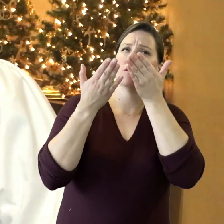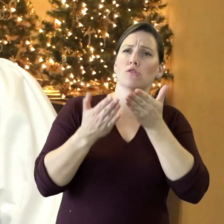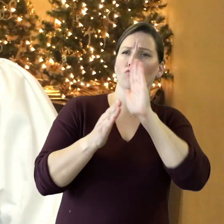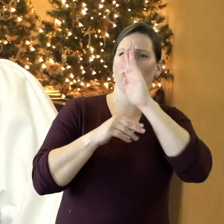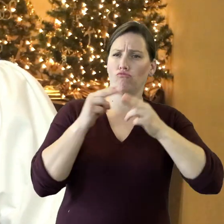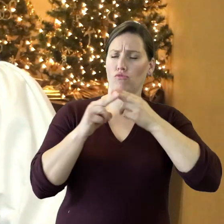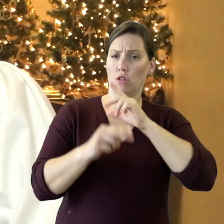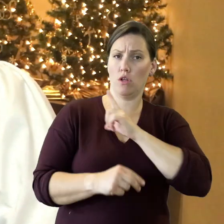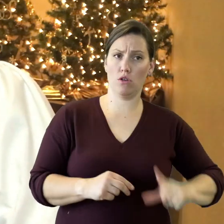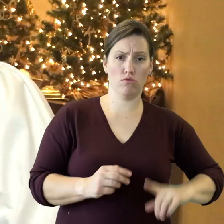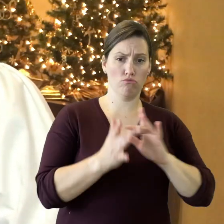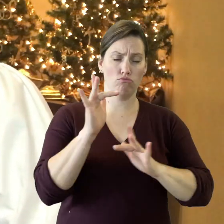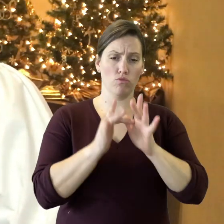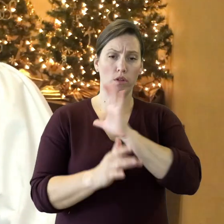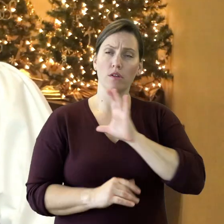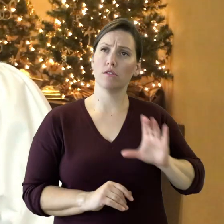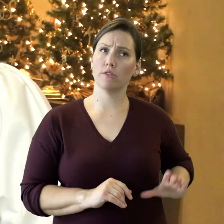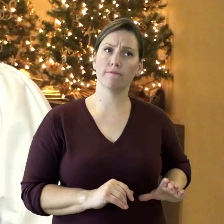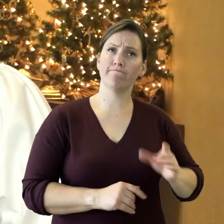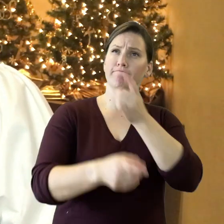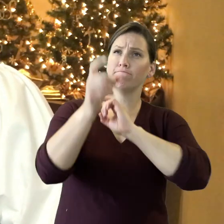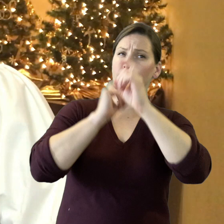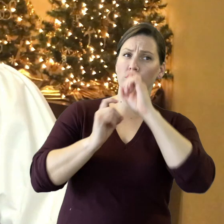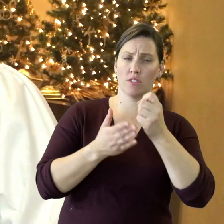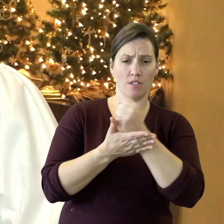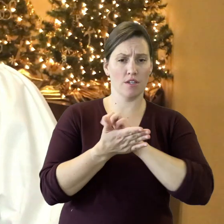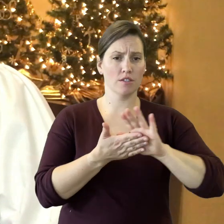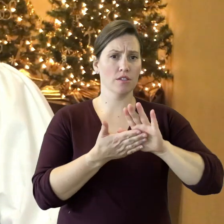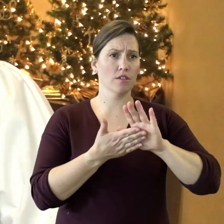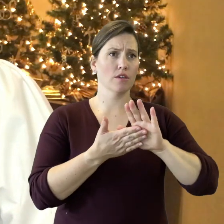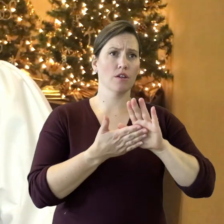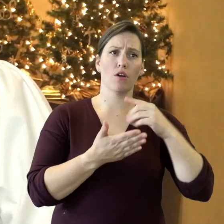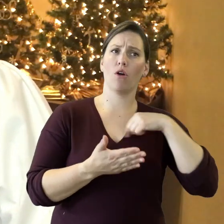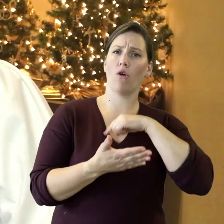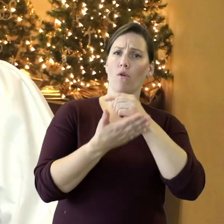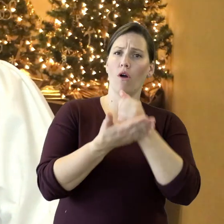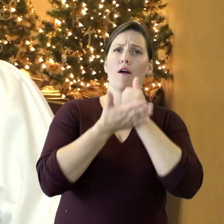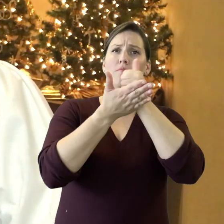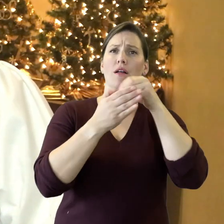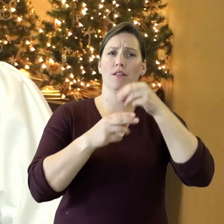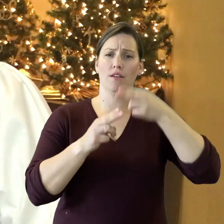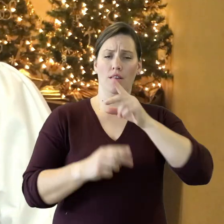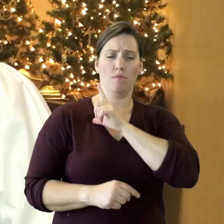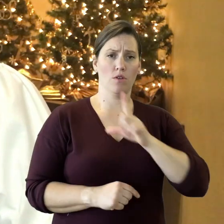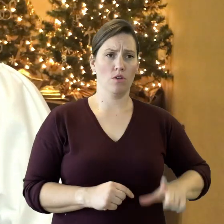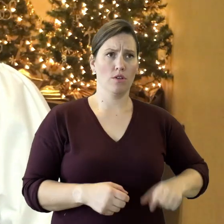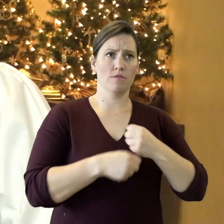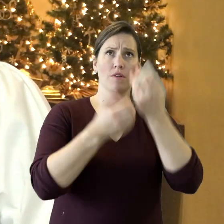in the name of our Lord Jesus Christ to grant us forgiveness. Our help is in the name of the